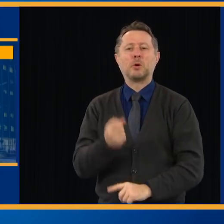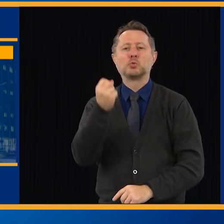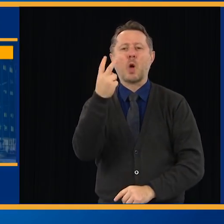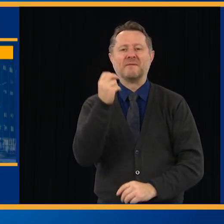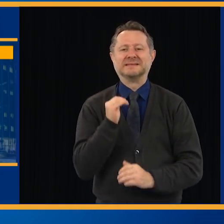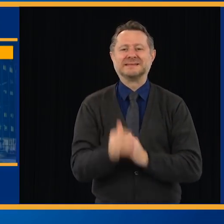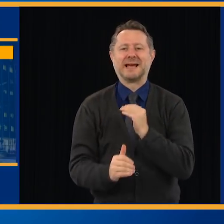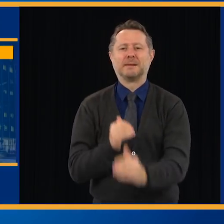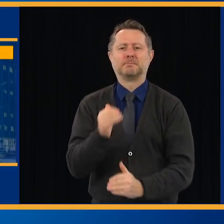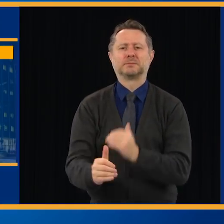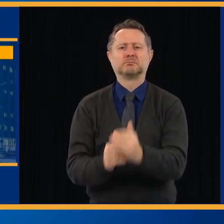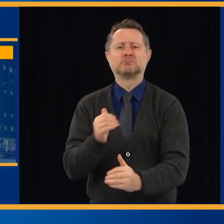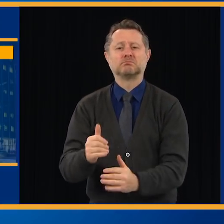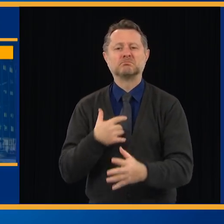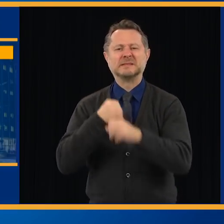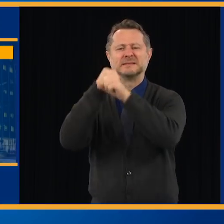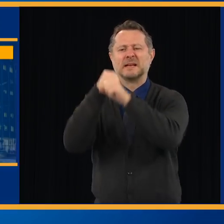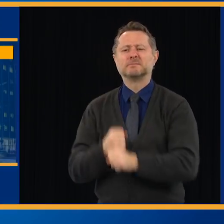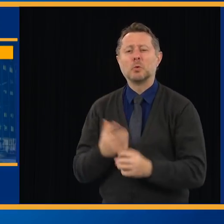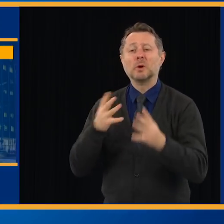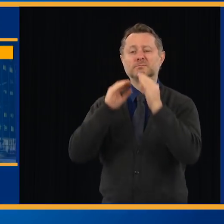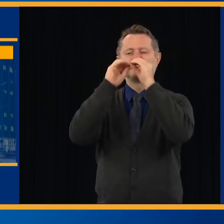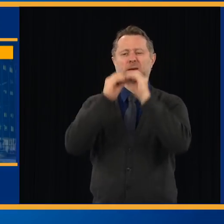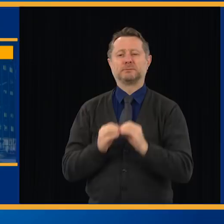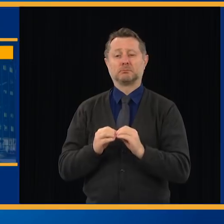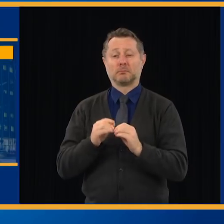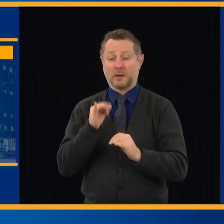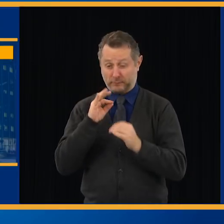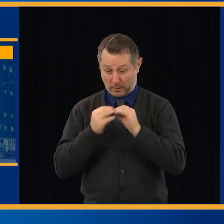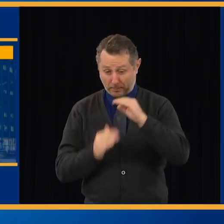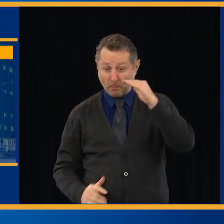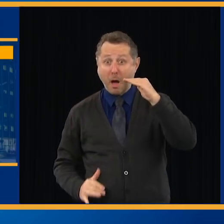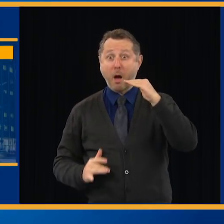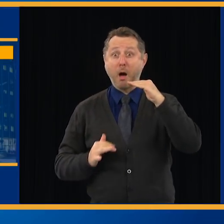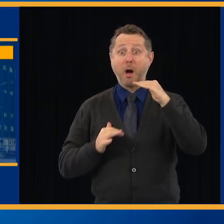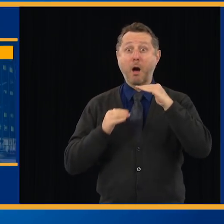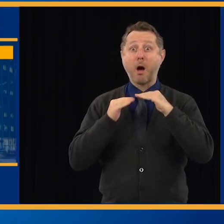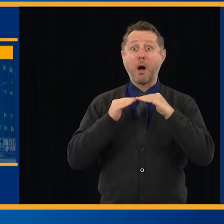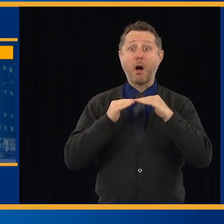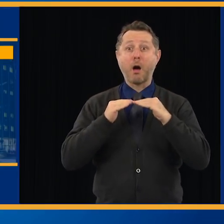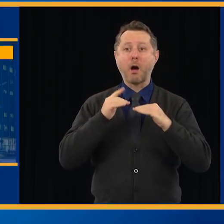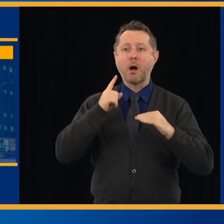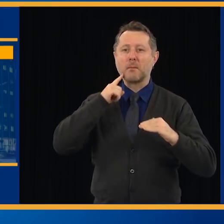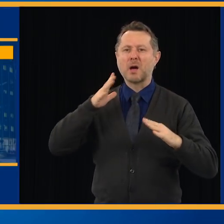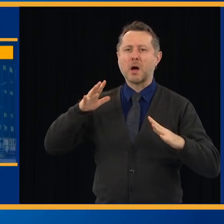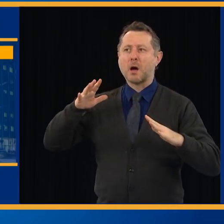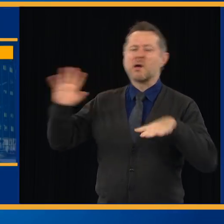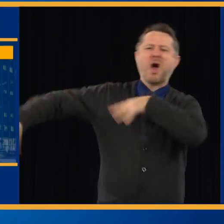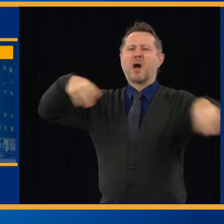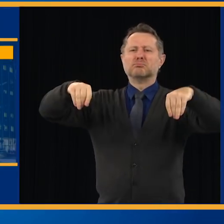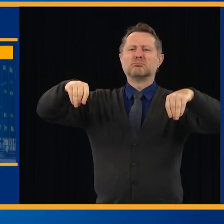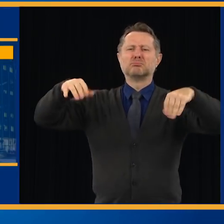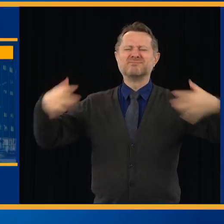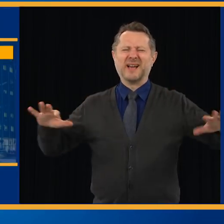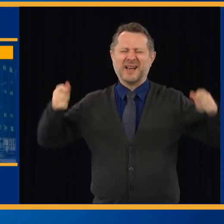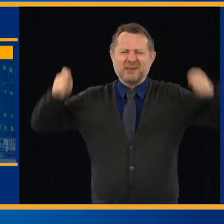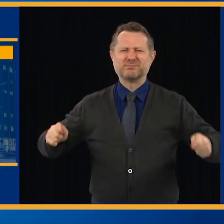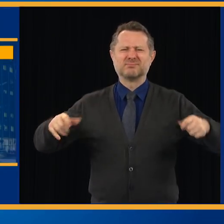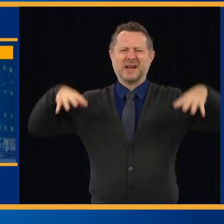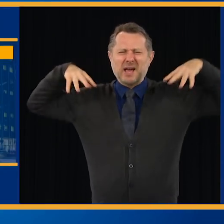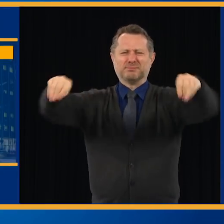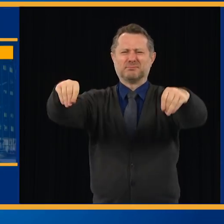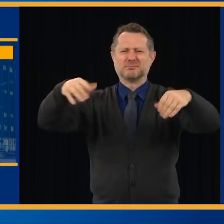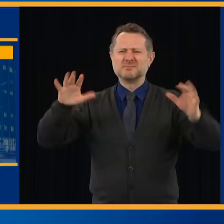numerical circuit breaker that is not subject to personal emotion or desire, but